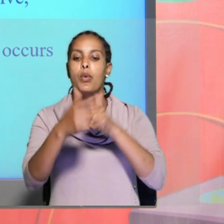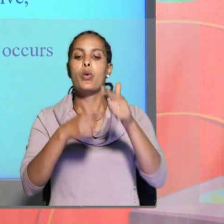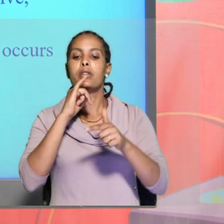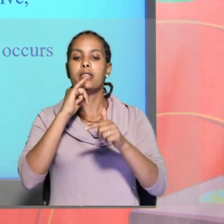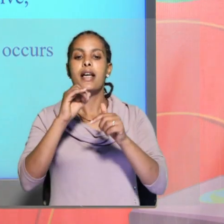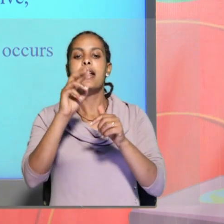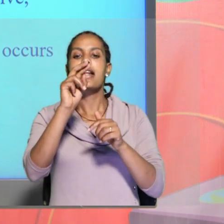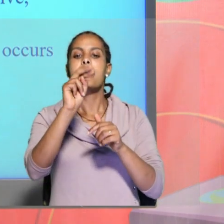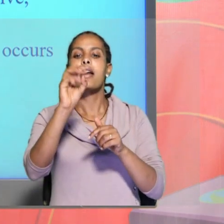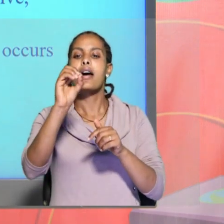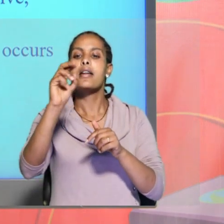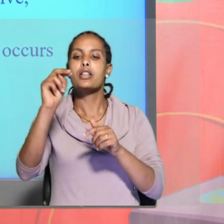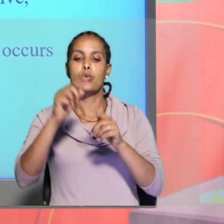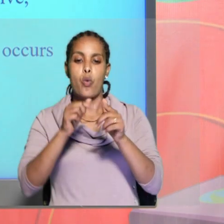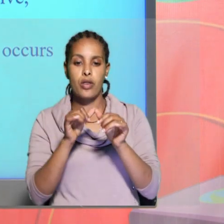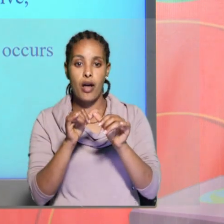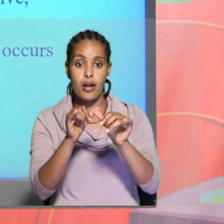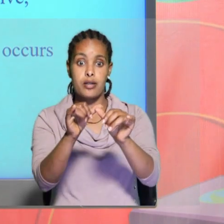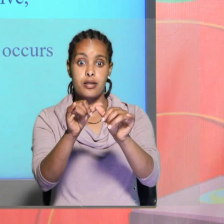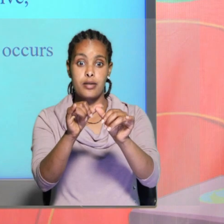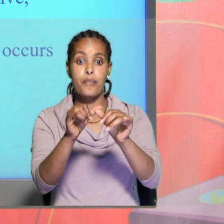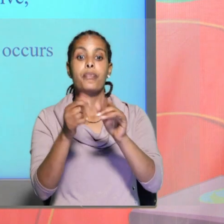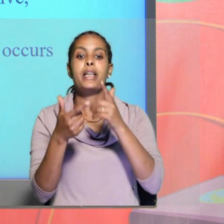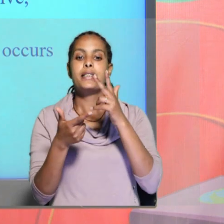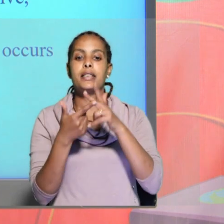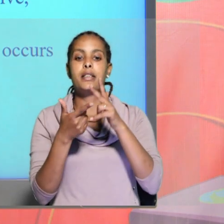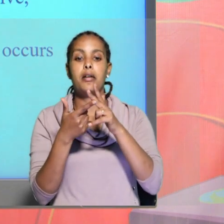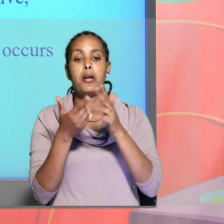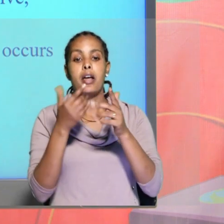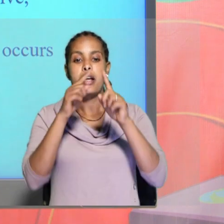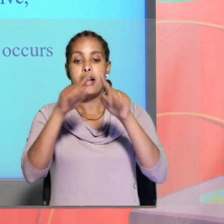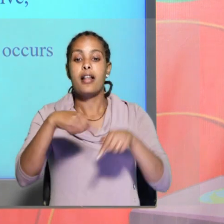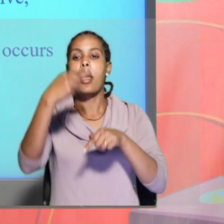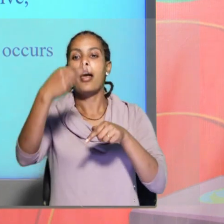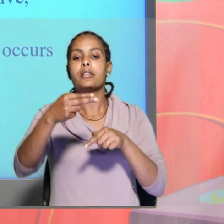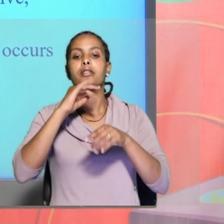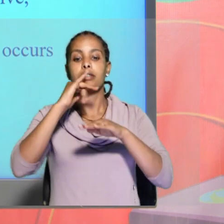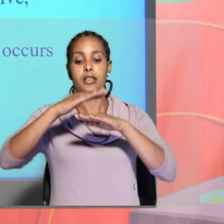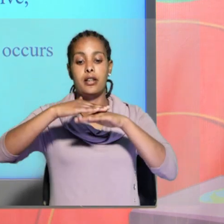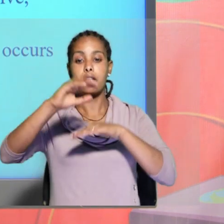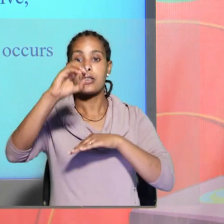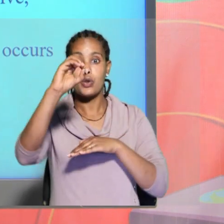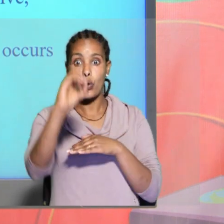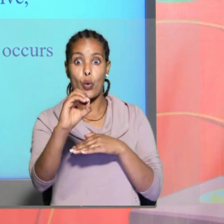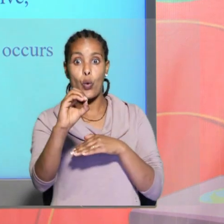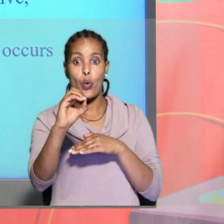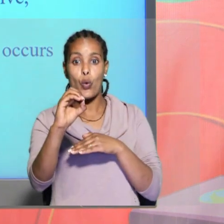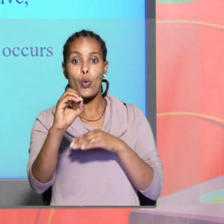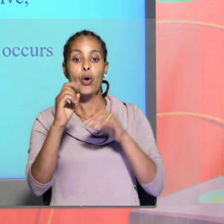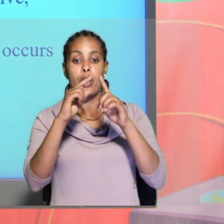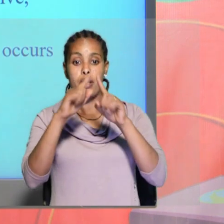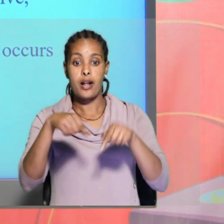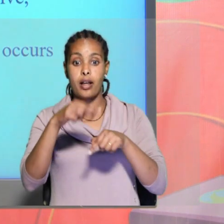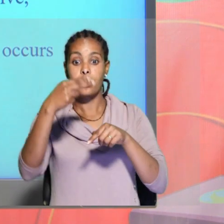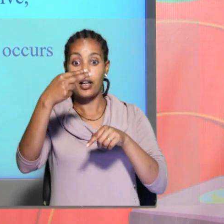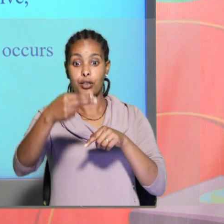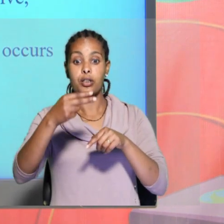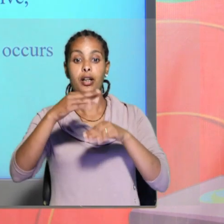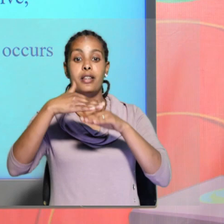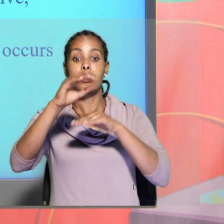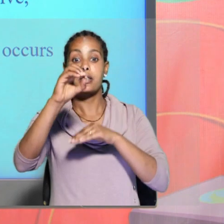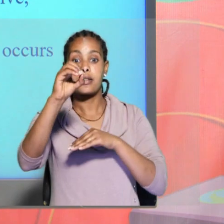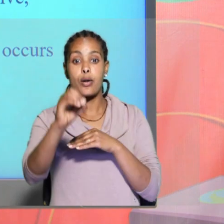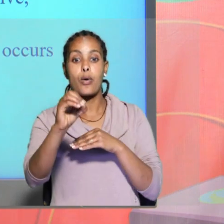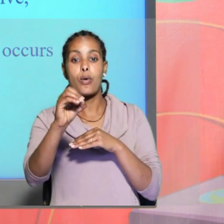is non-spontaneous. 3. If delta H is greater than 0, delta H greater than